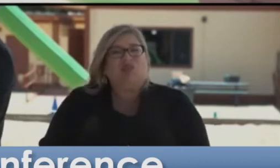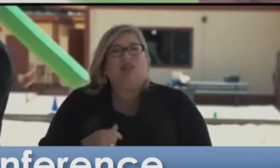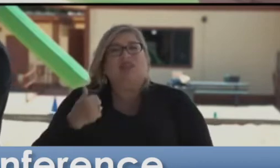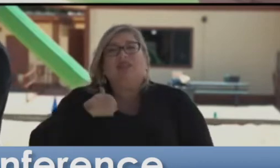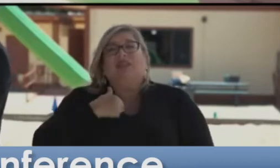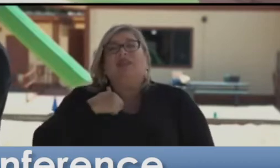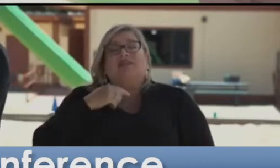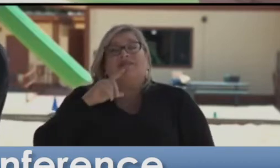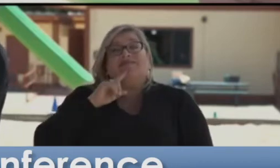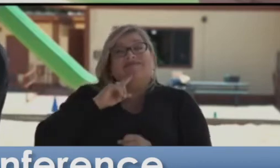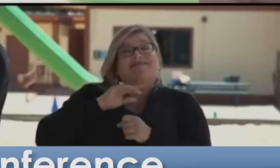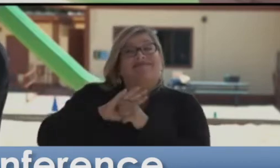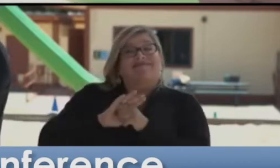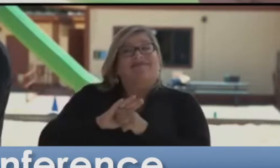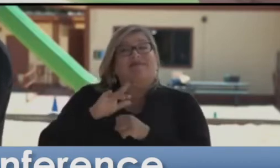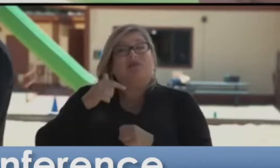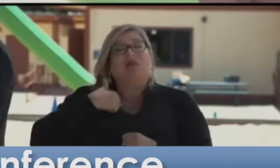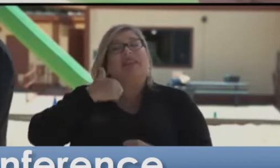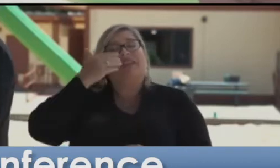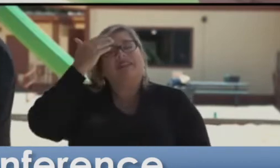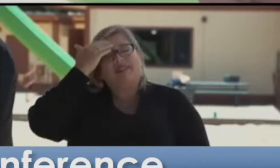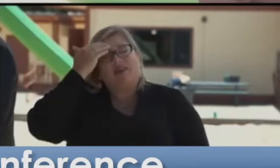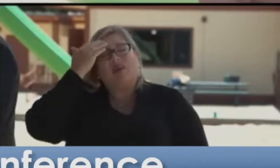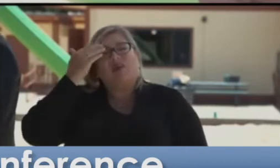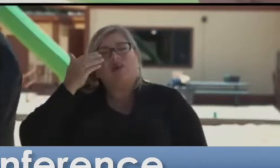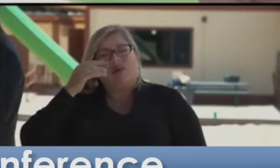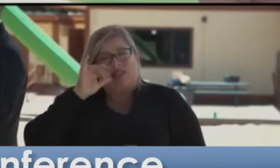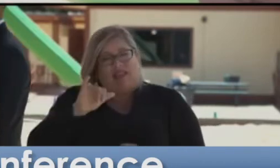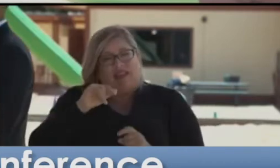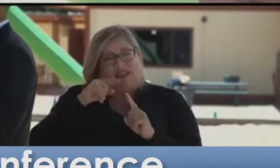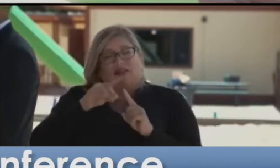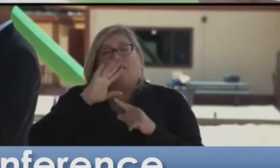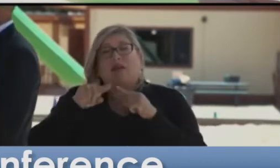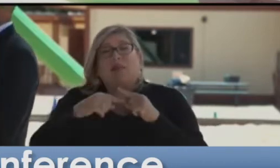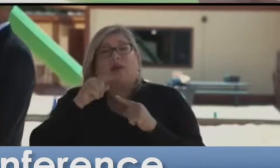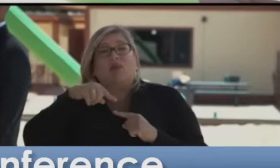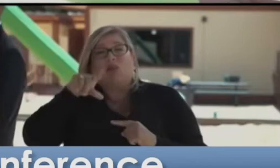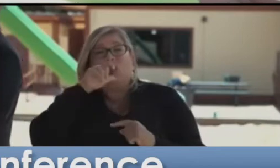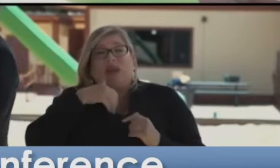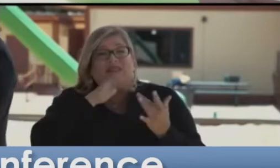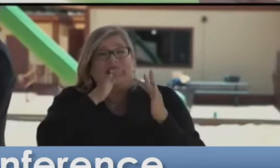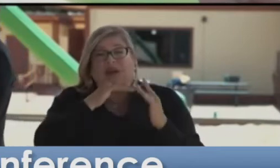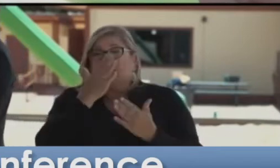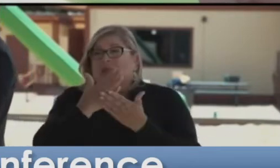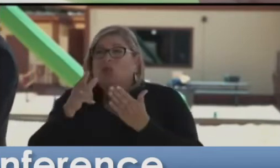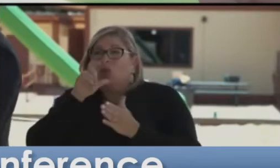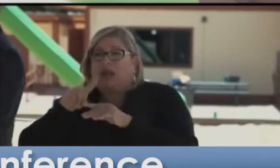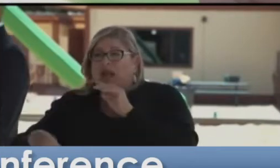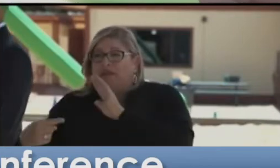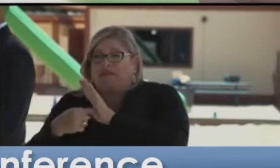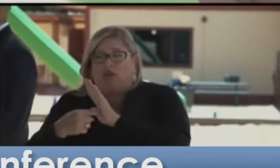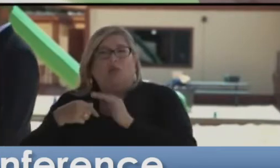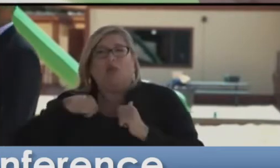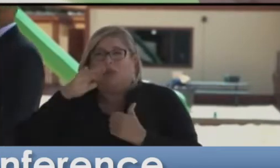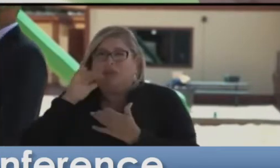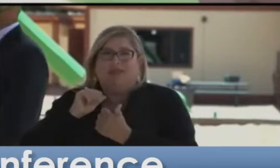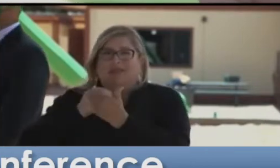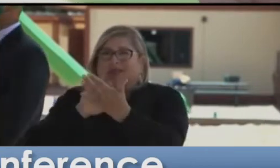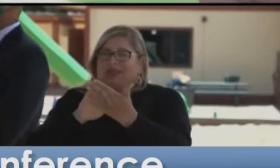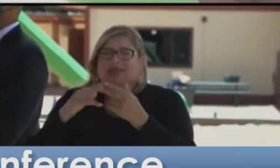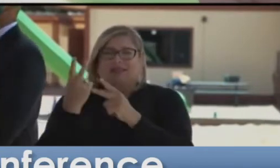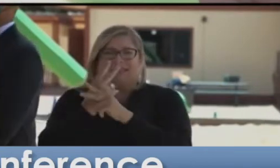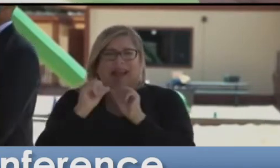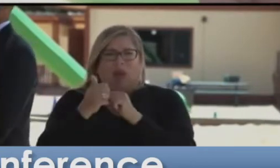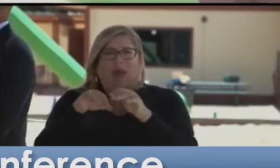be, I can assure you this, playing in the margins on addressing the digital divide and looking at access, looking at